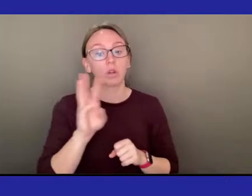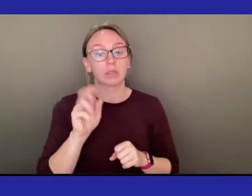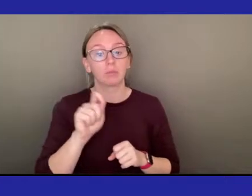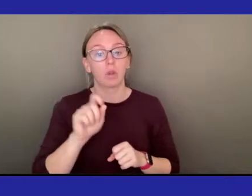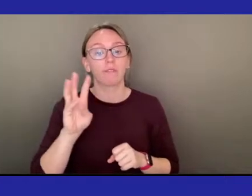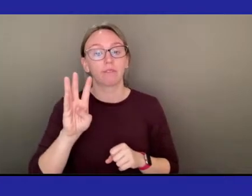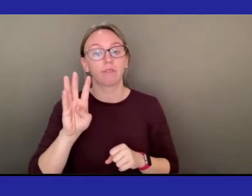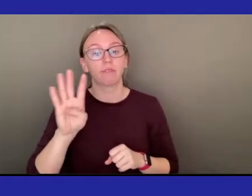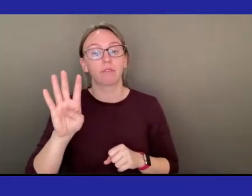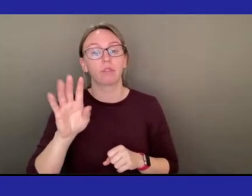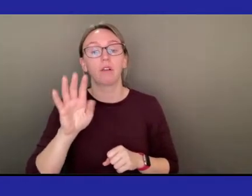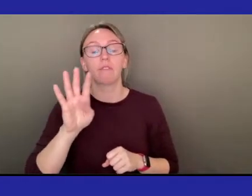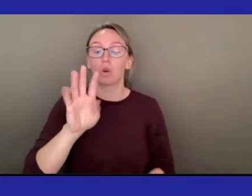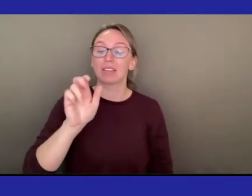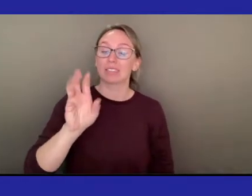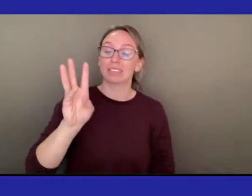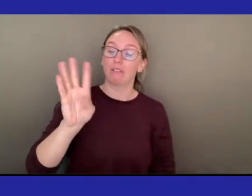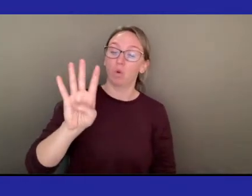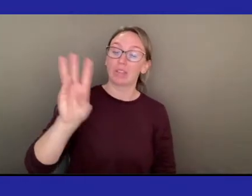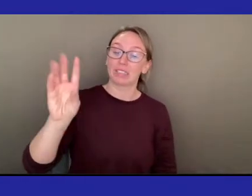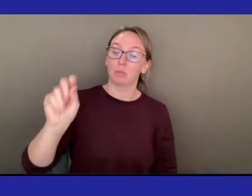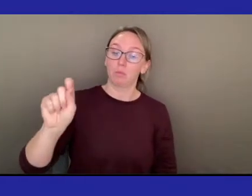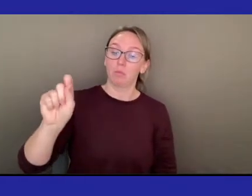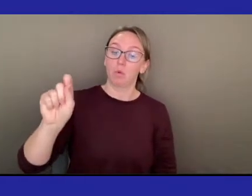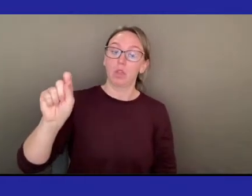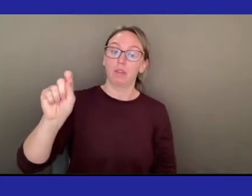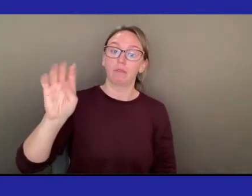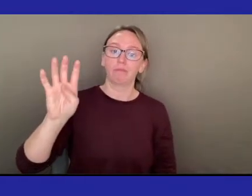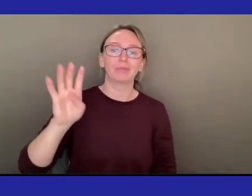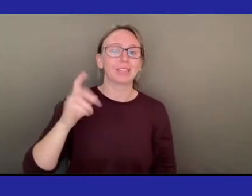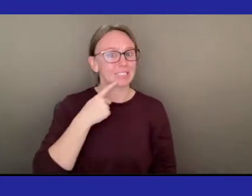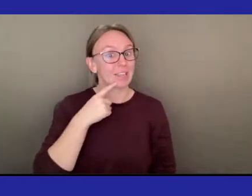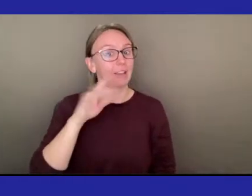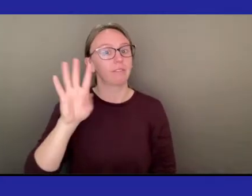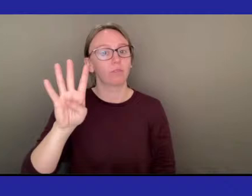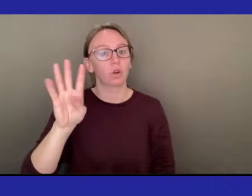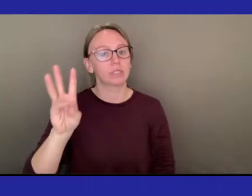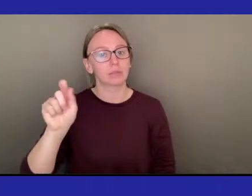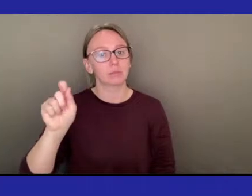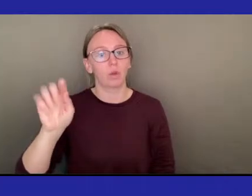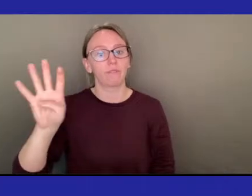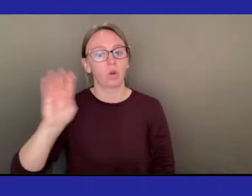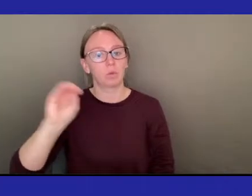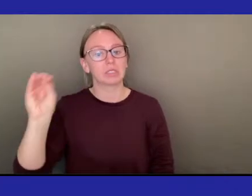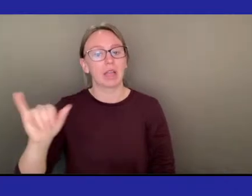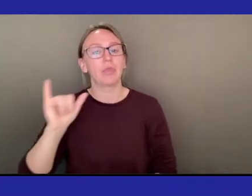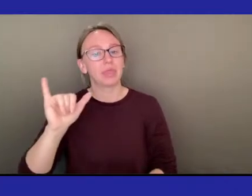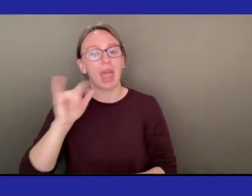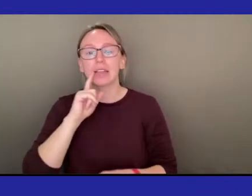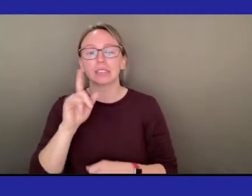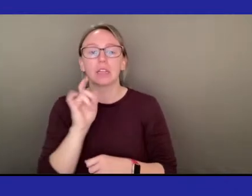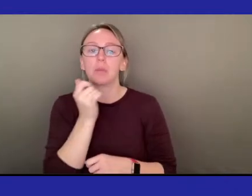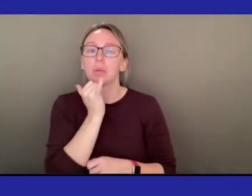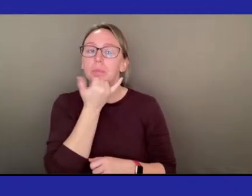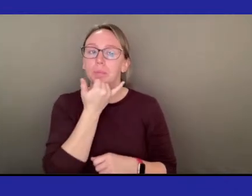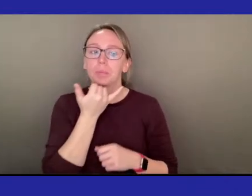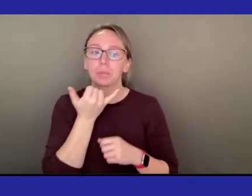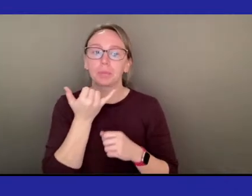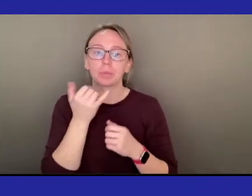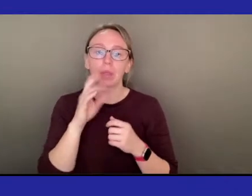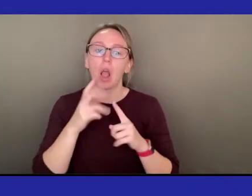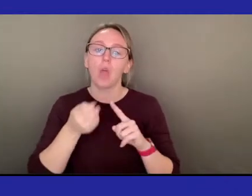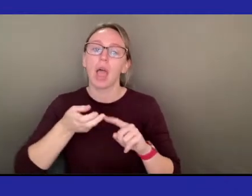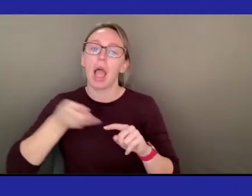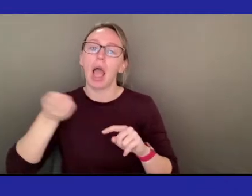bit of an outlier on the high side, but there is sort of timing as it relates to the risk surplus that MetroPlus receives and some of the sort of primary